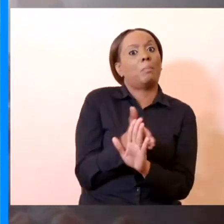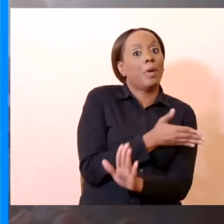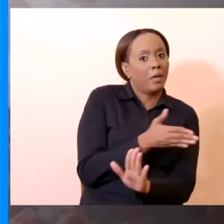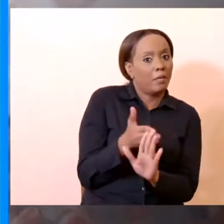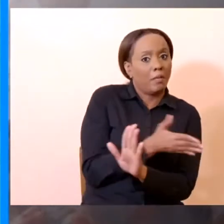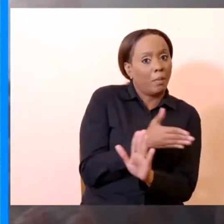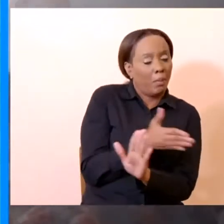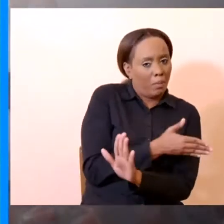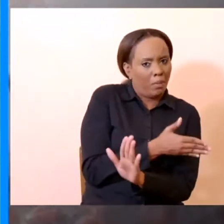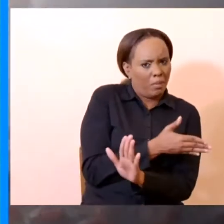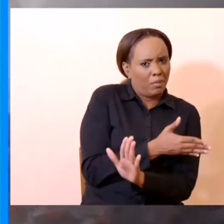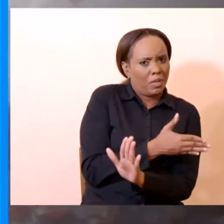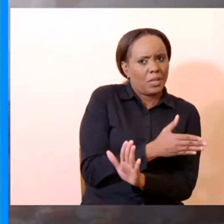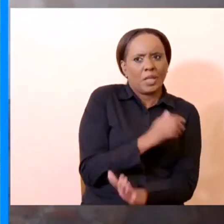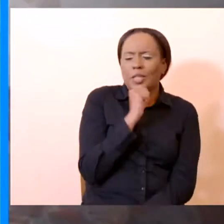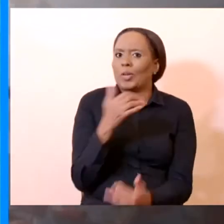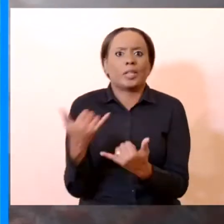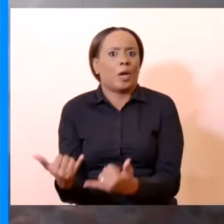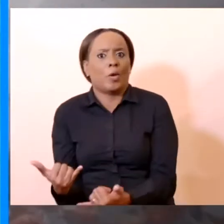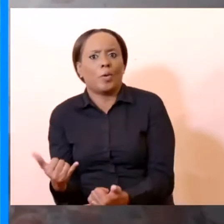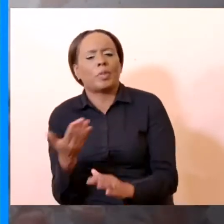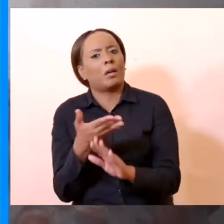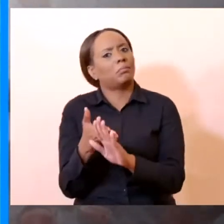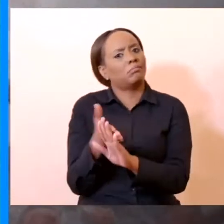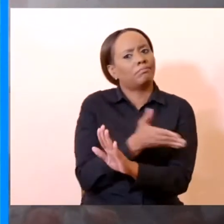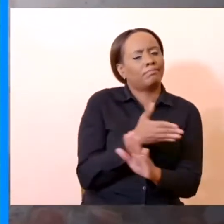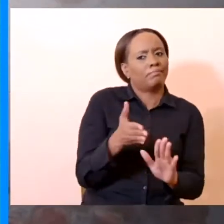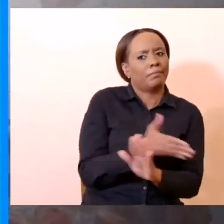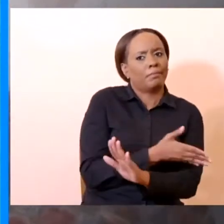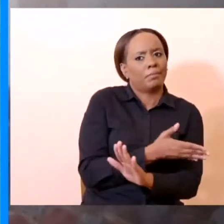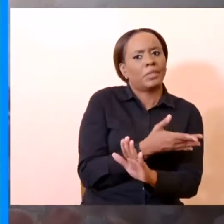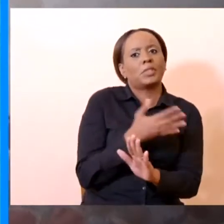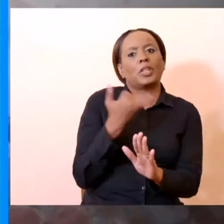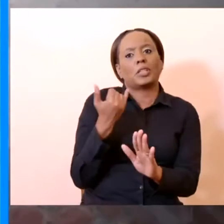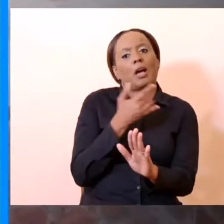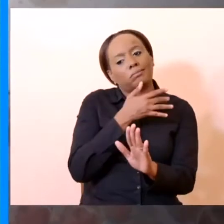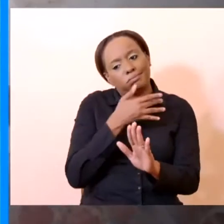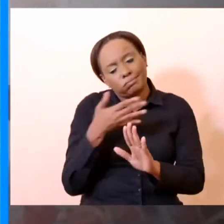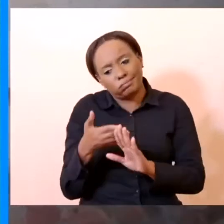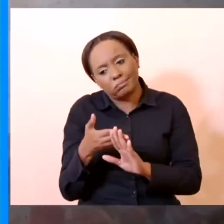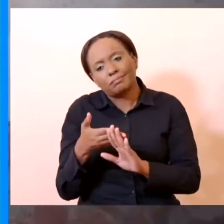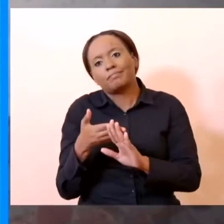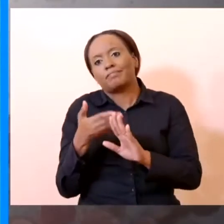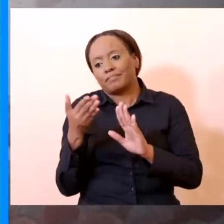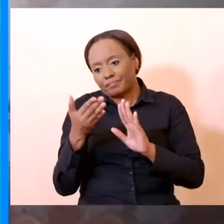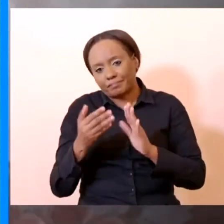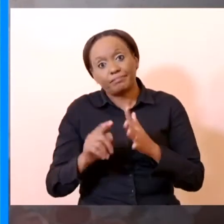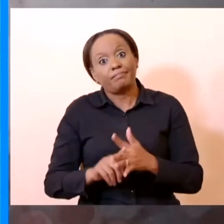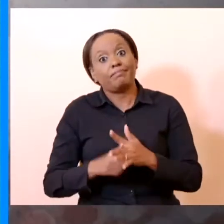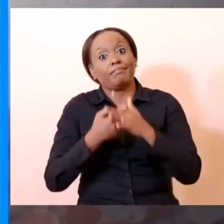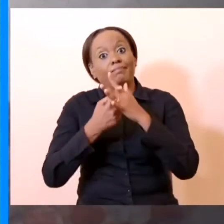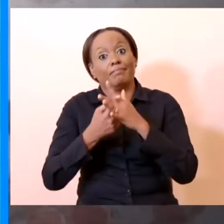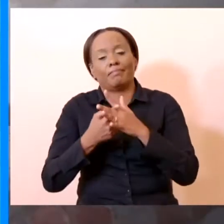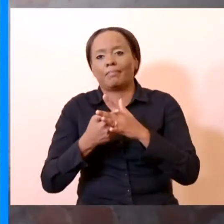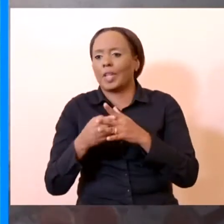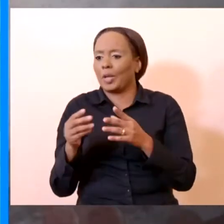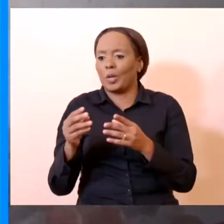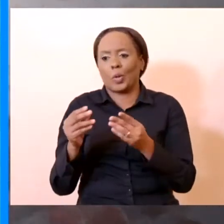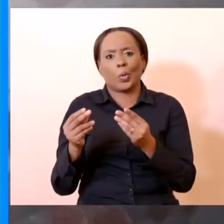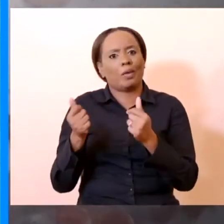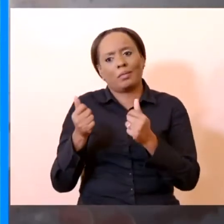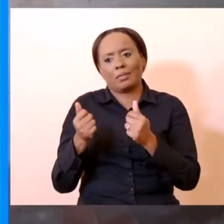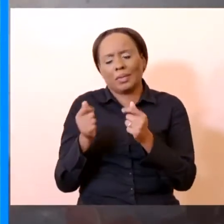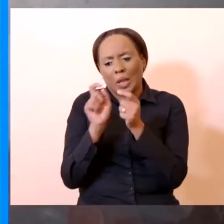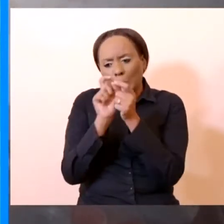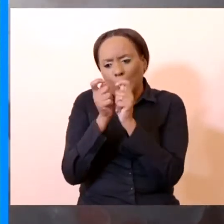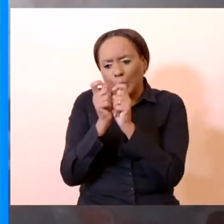a pandemic. And here we have a pandemic, and therefore it was able then to be used quite quickly then to